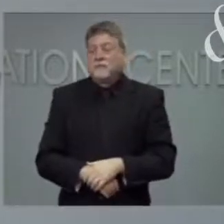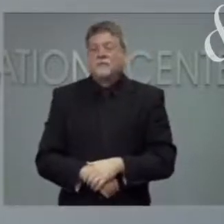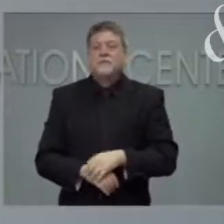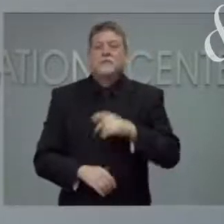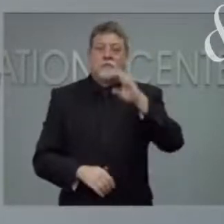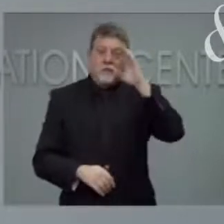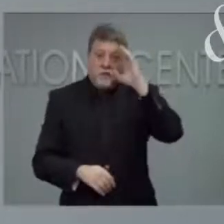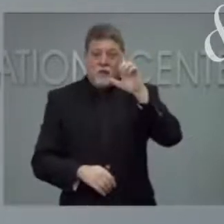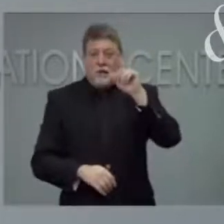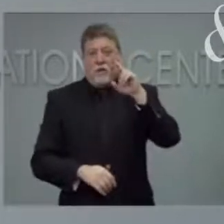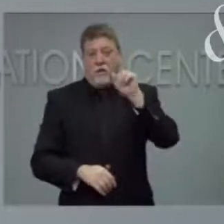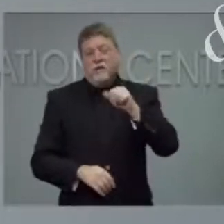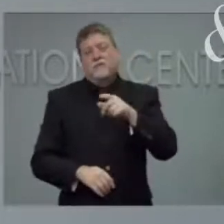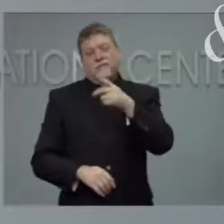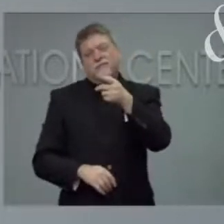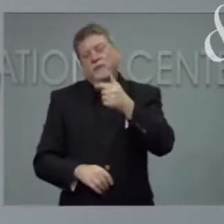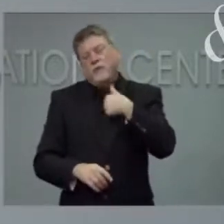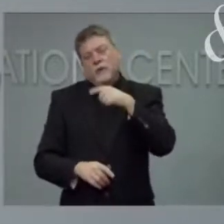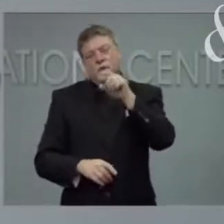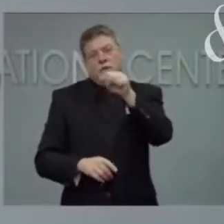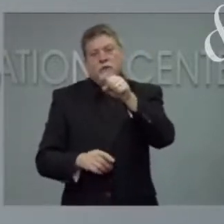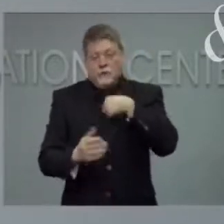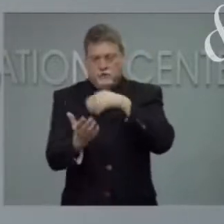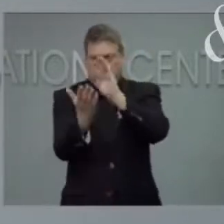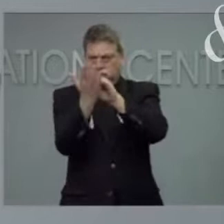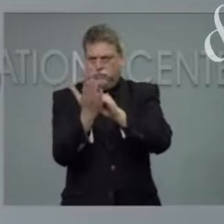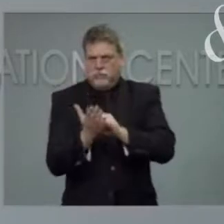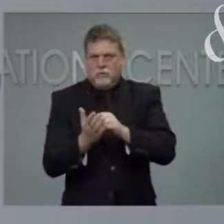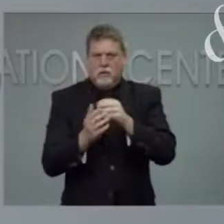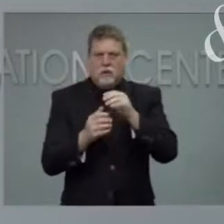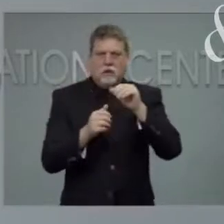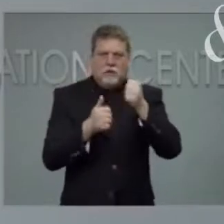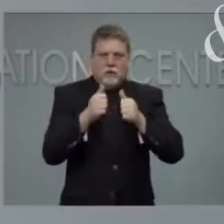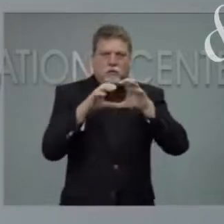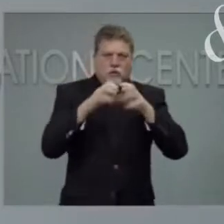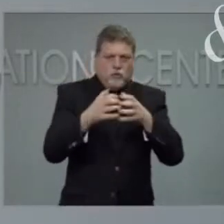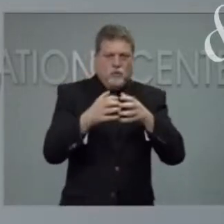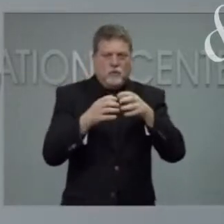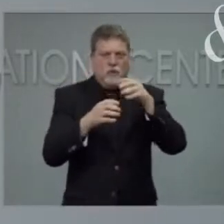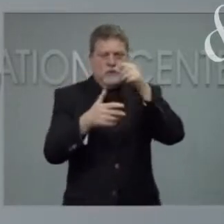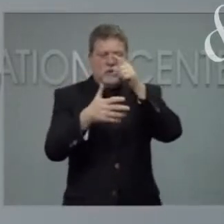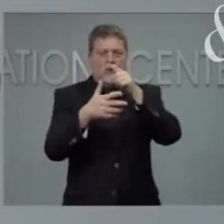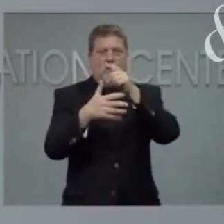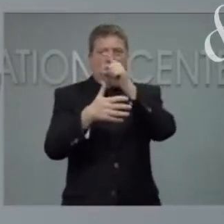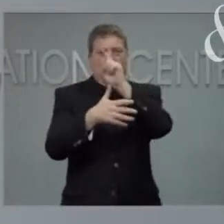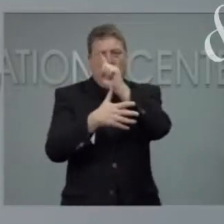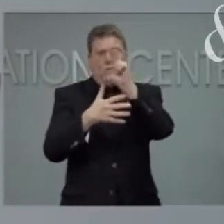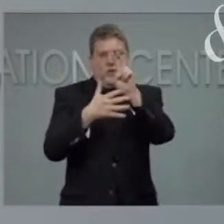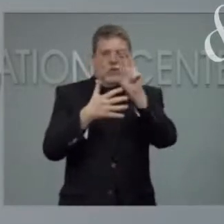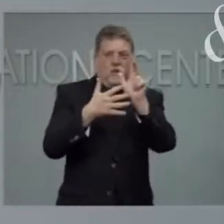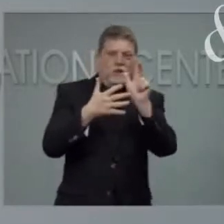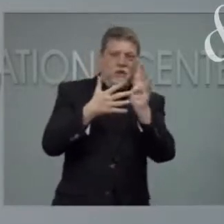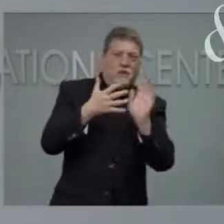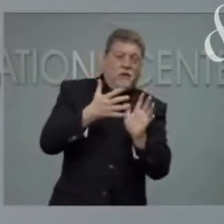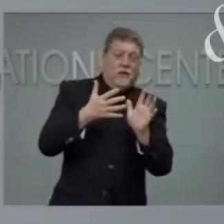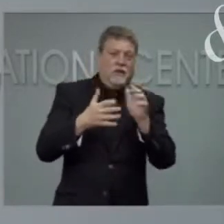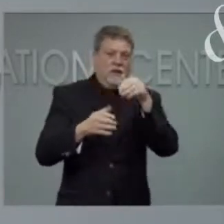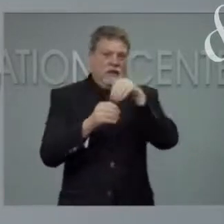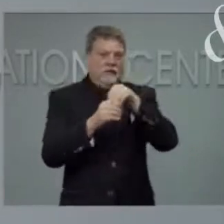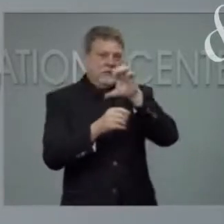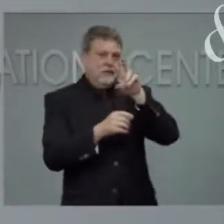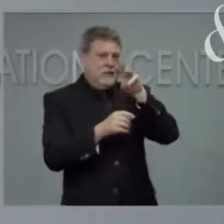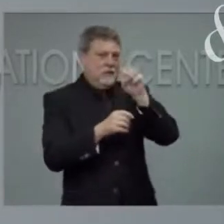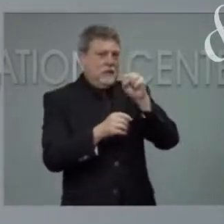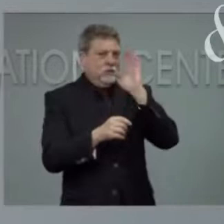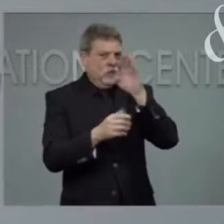Hi, Laura. We do track which groups that folks are in through CVMS. And so your other question was